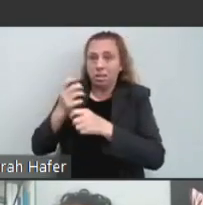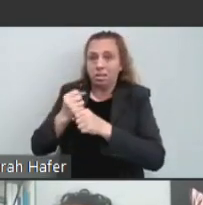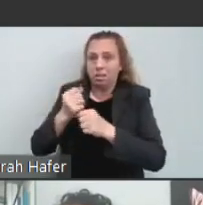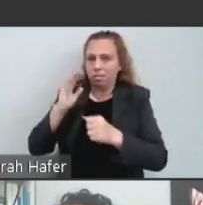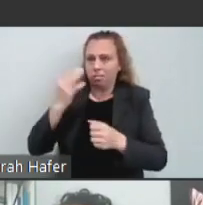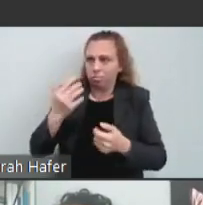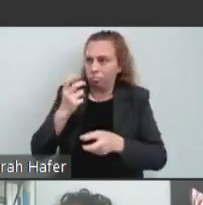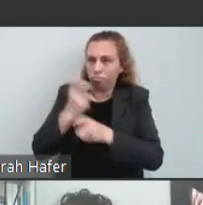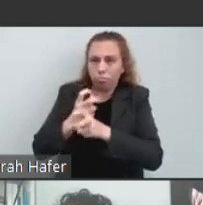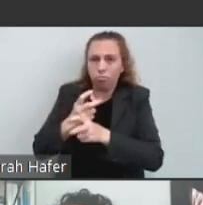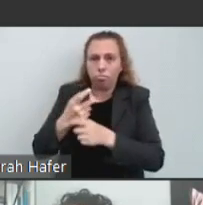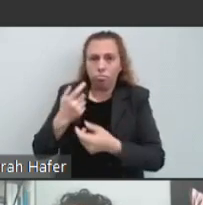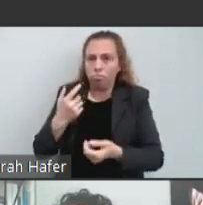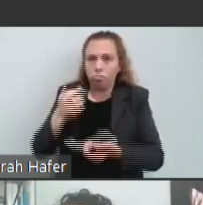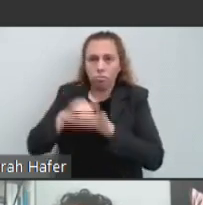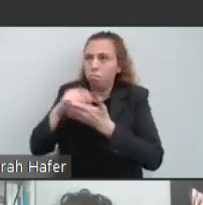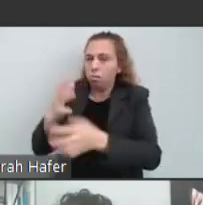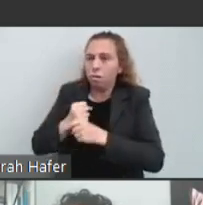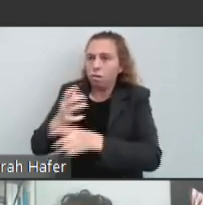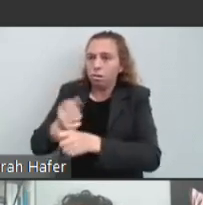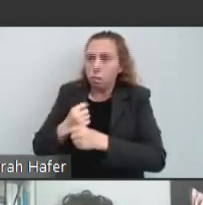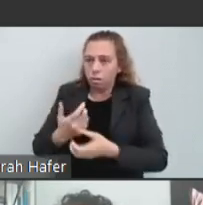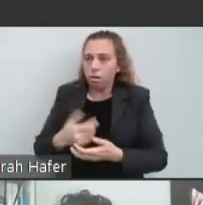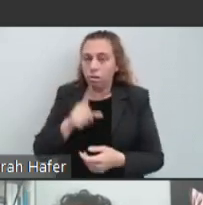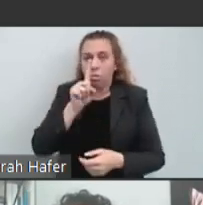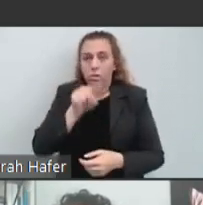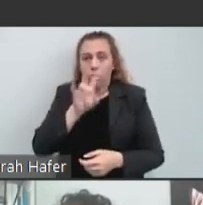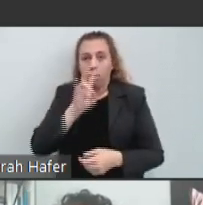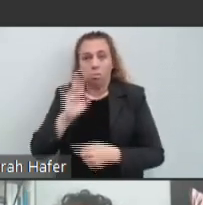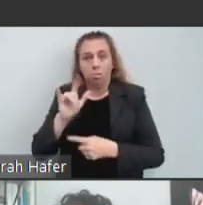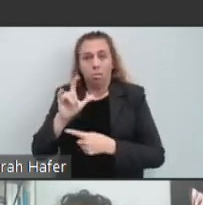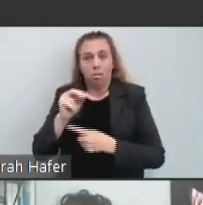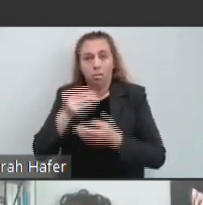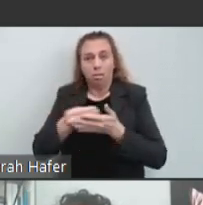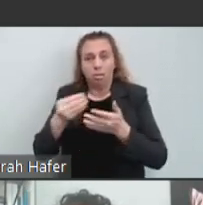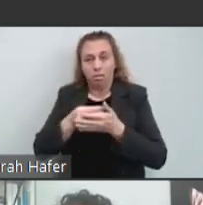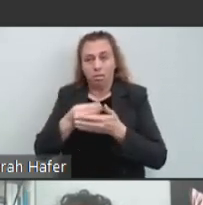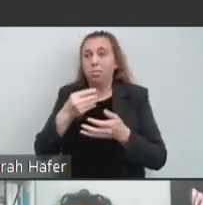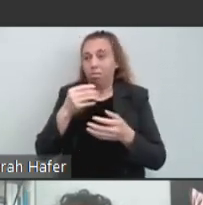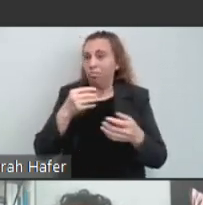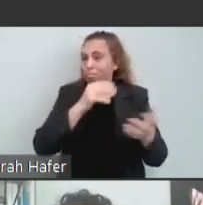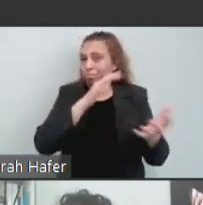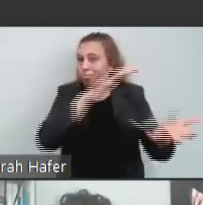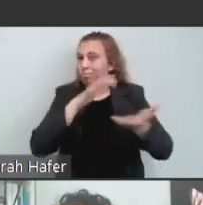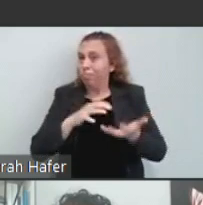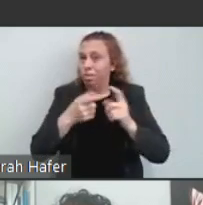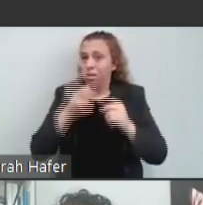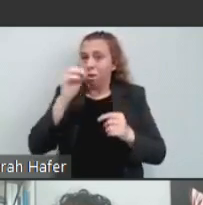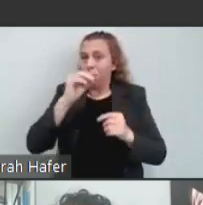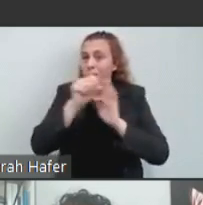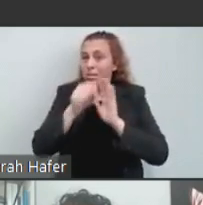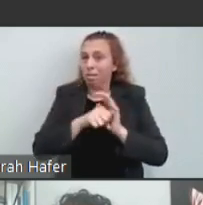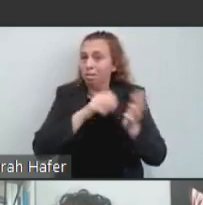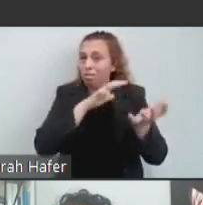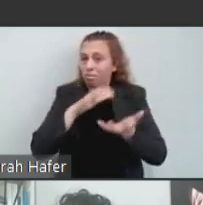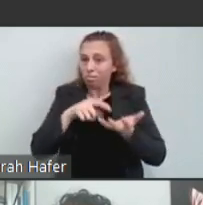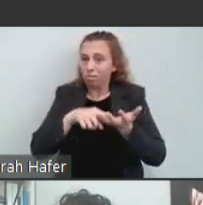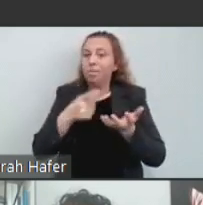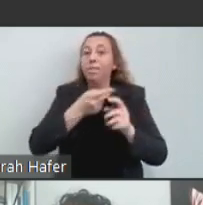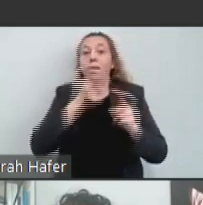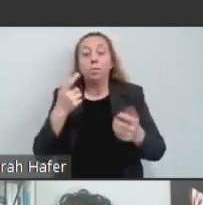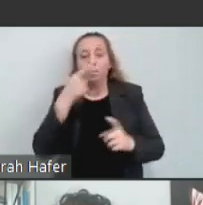$1.7 billion has been allocated to regional governments in Oregon through the Federal CARES Act package.